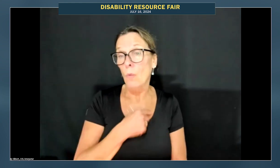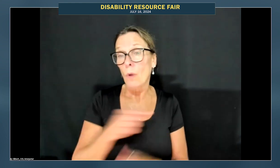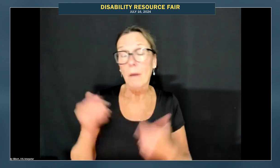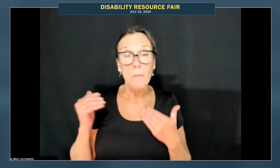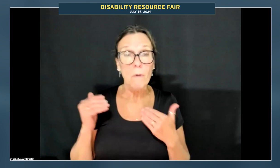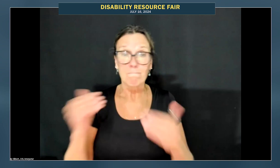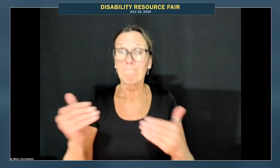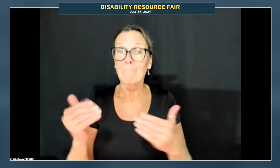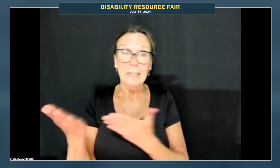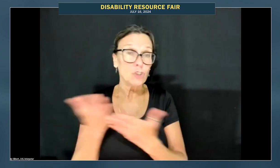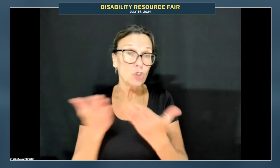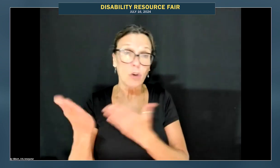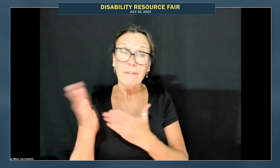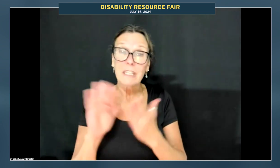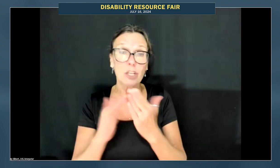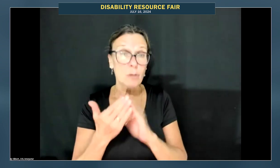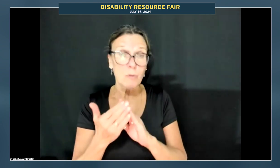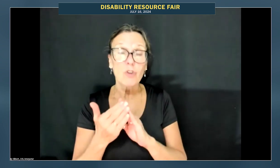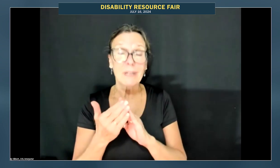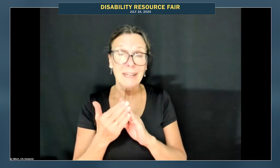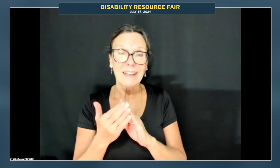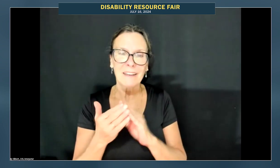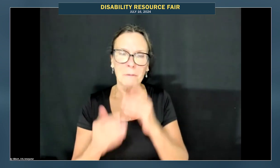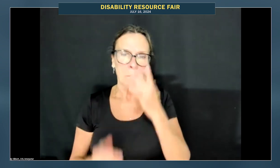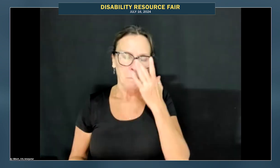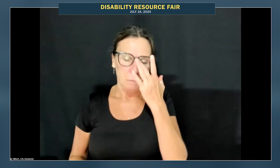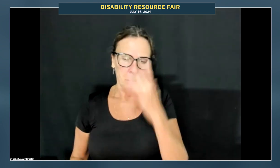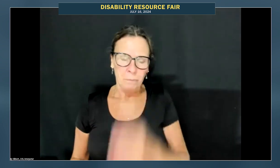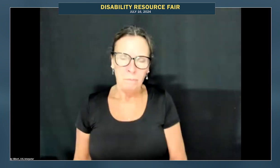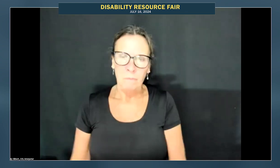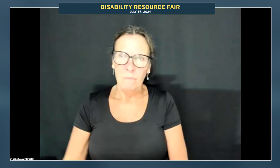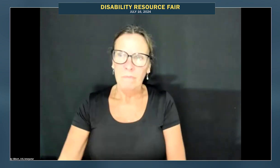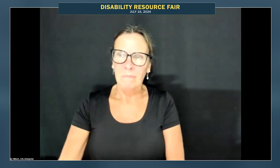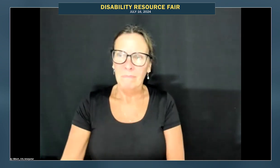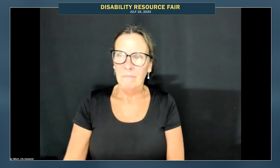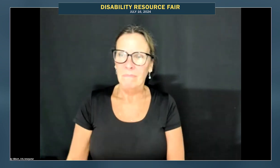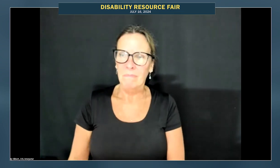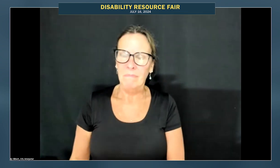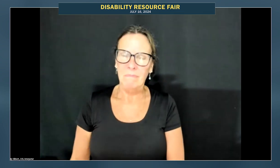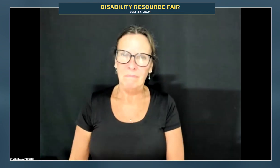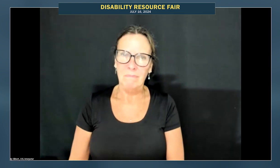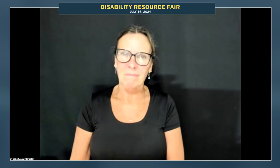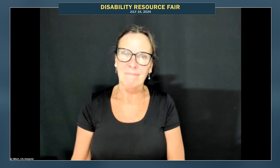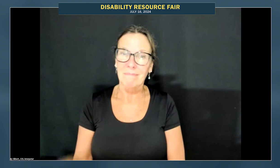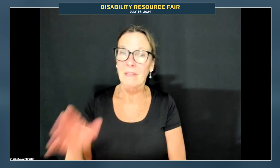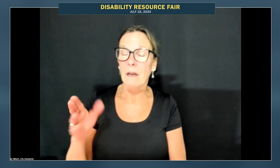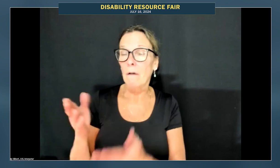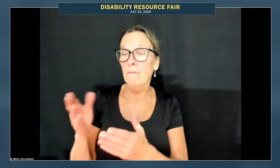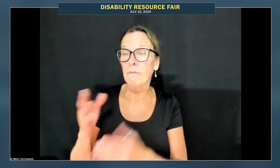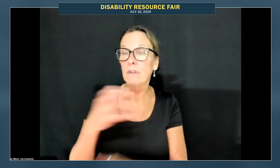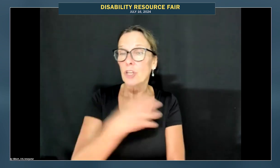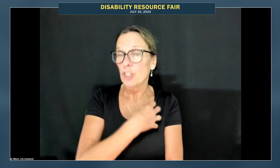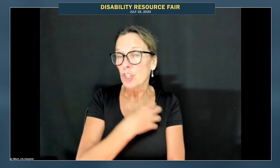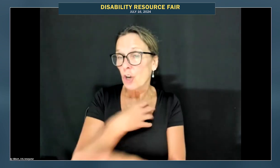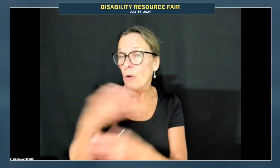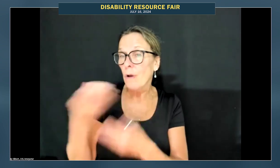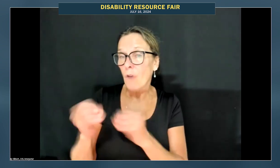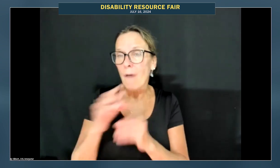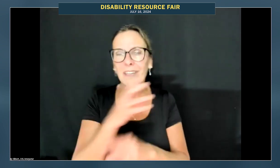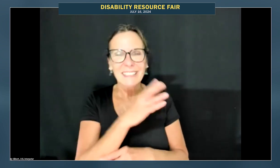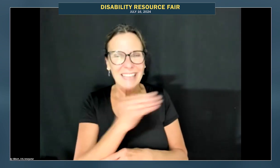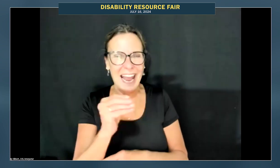the community. It's a community policing, community service of the sheriff's office and Triad in total.